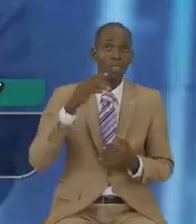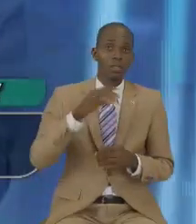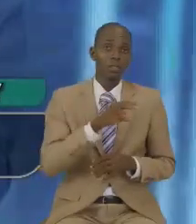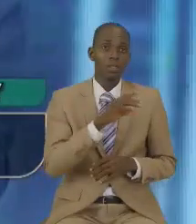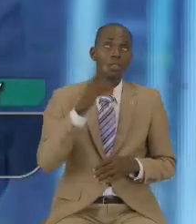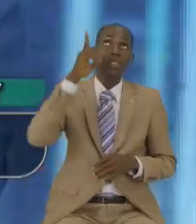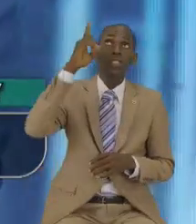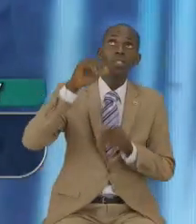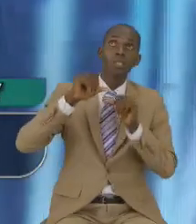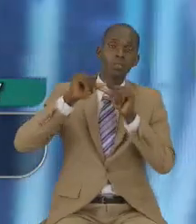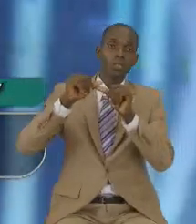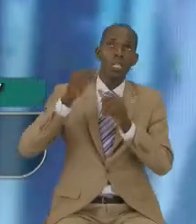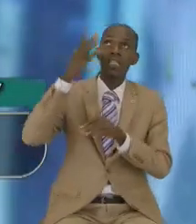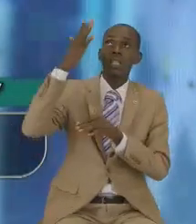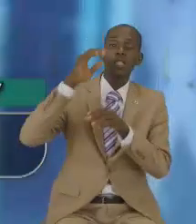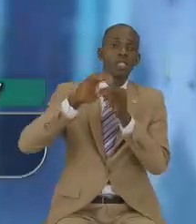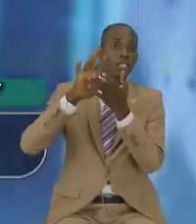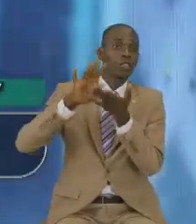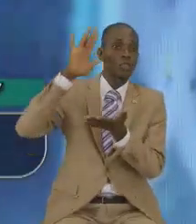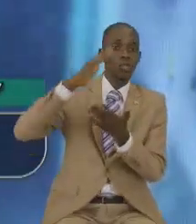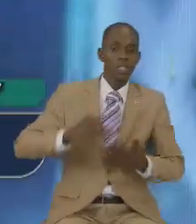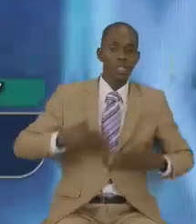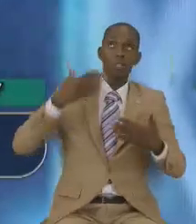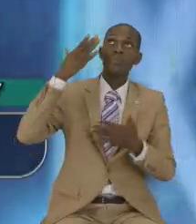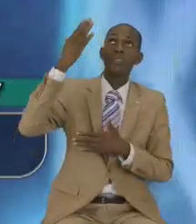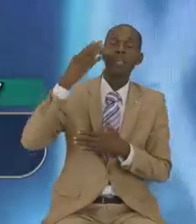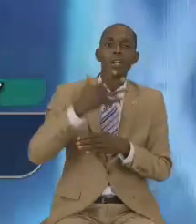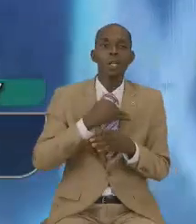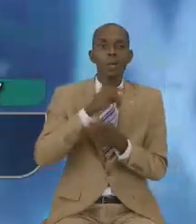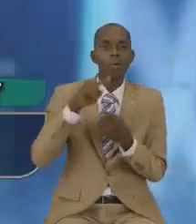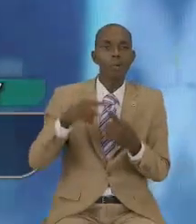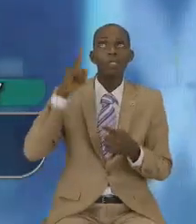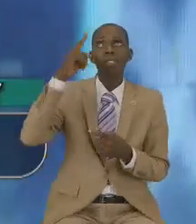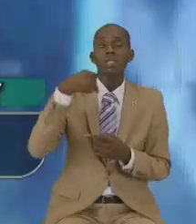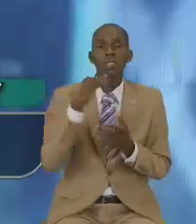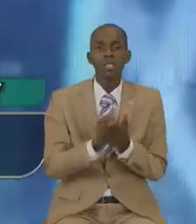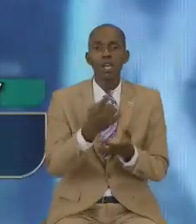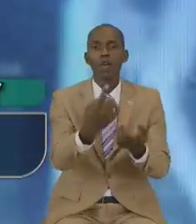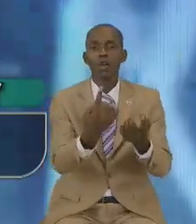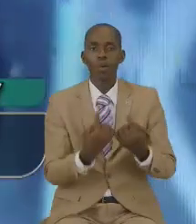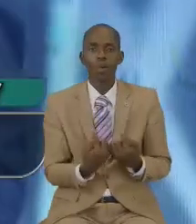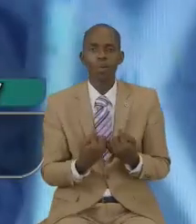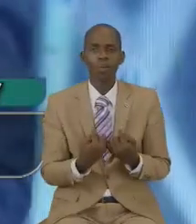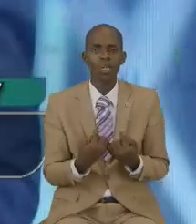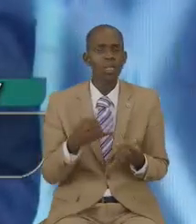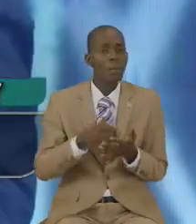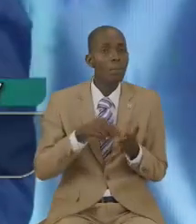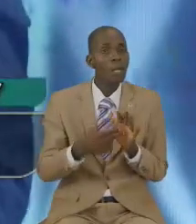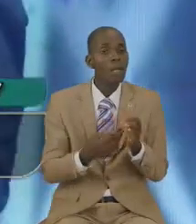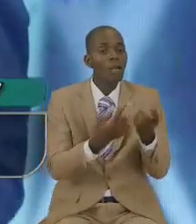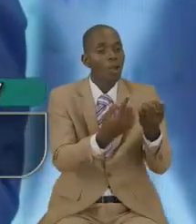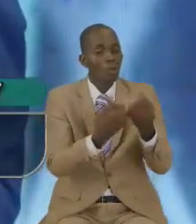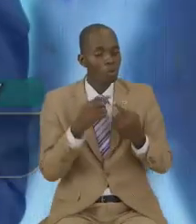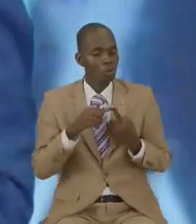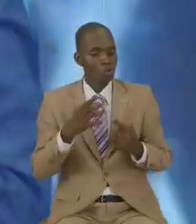He lives in glory. He lives for glory. And when he says, you shall come, he's saying, come to my place.